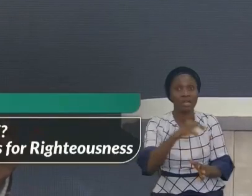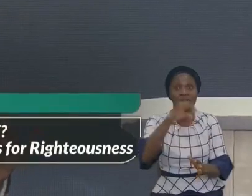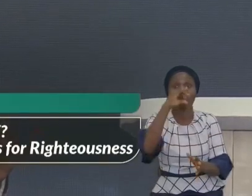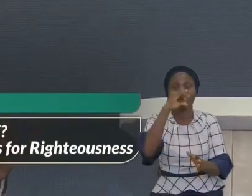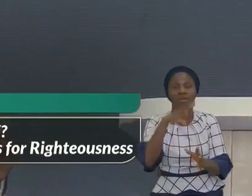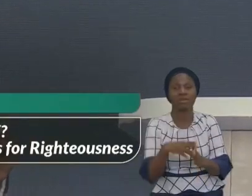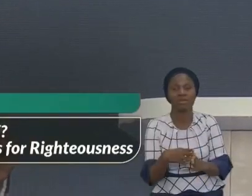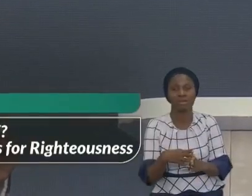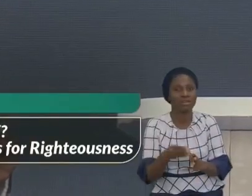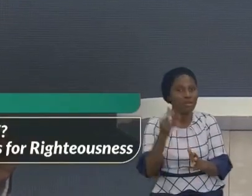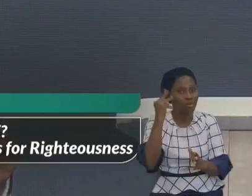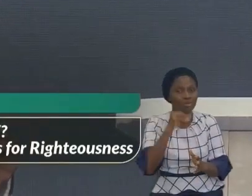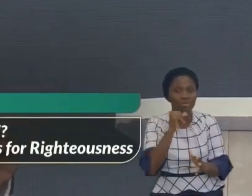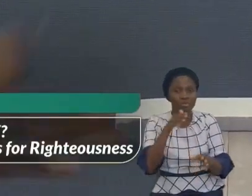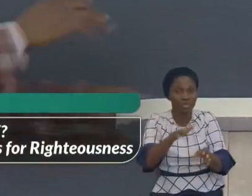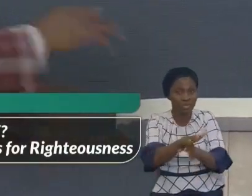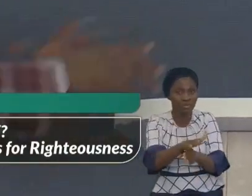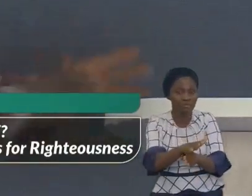higher.